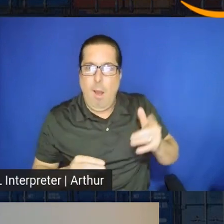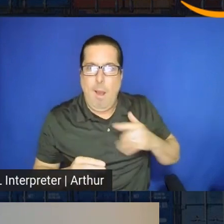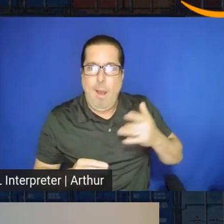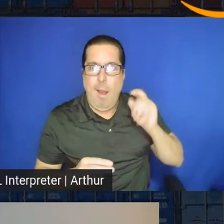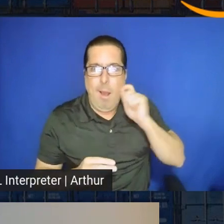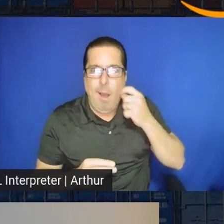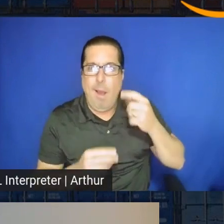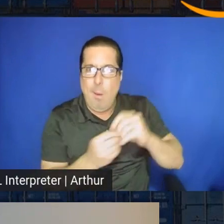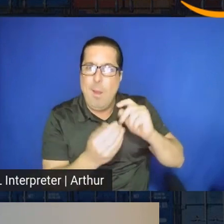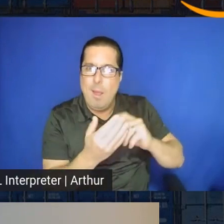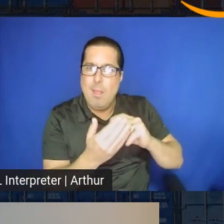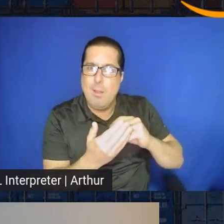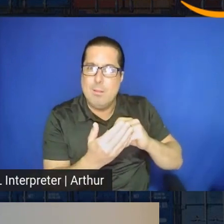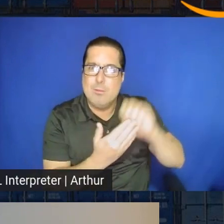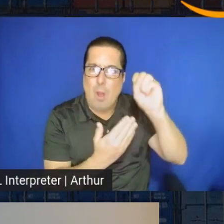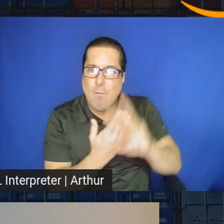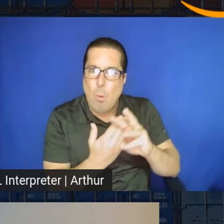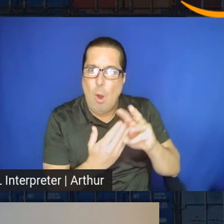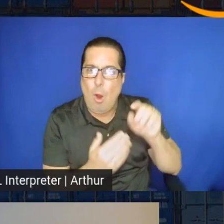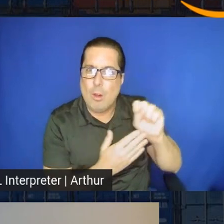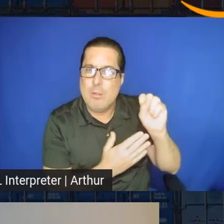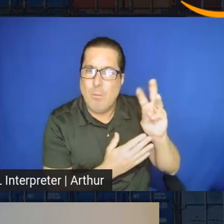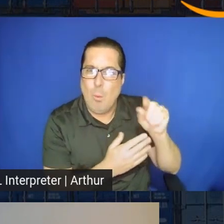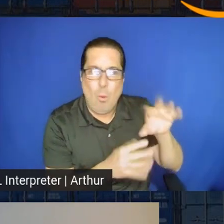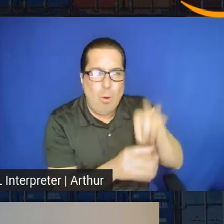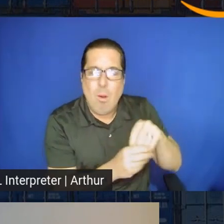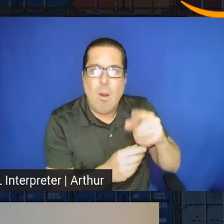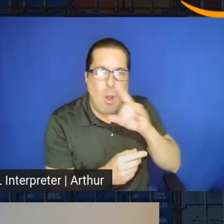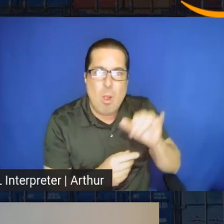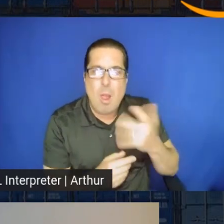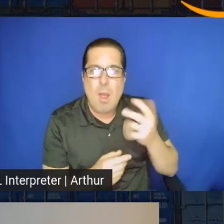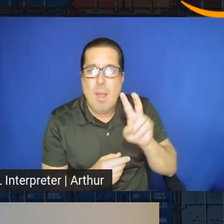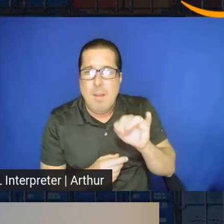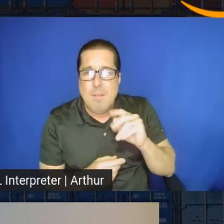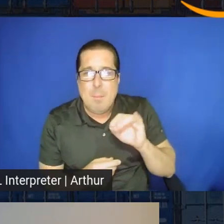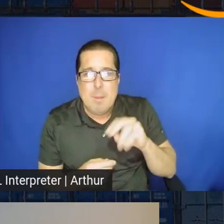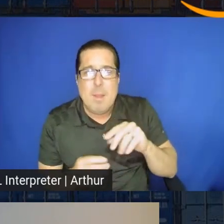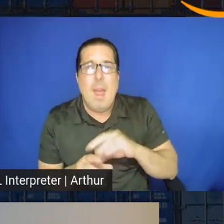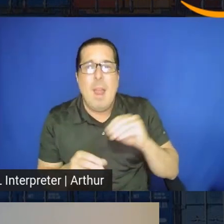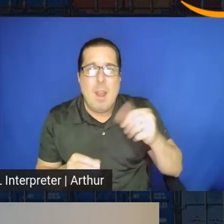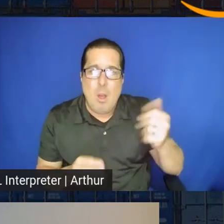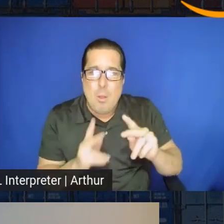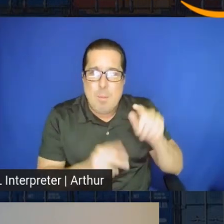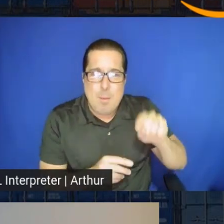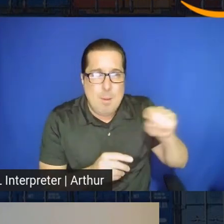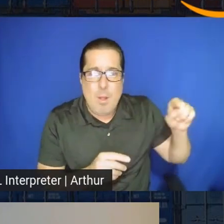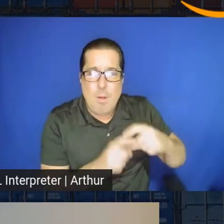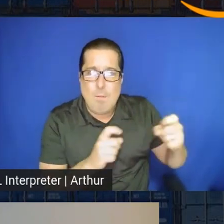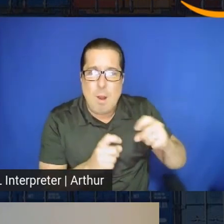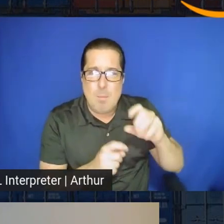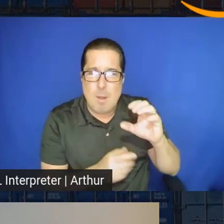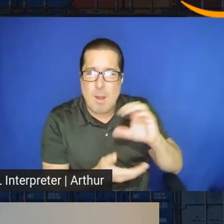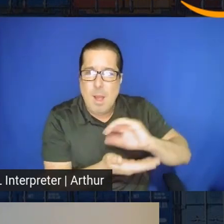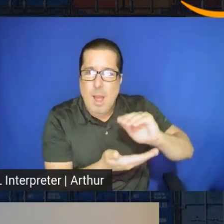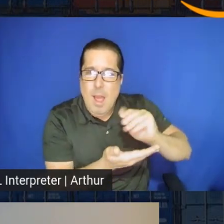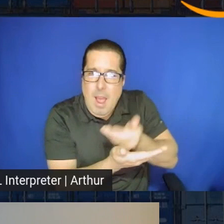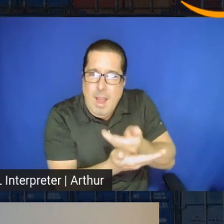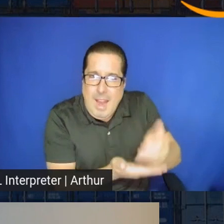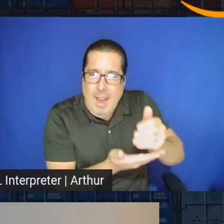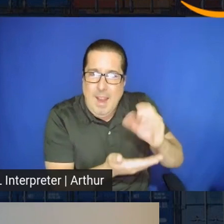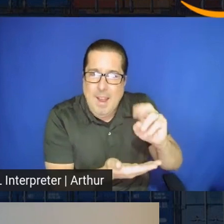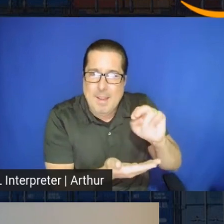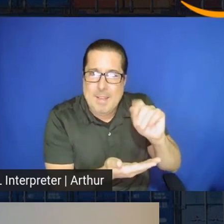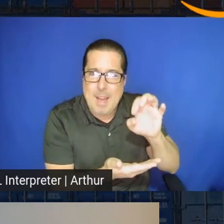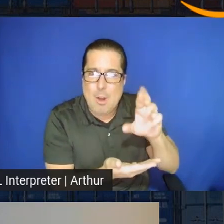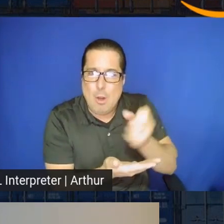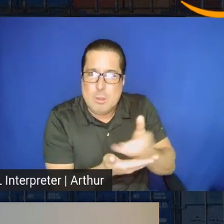And that's where when we started engaging with Vipin and some of the folks from the containers and the Kubernetes org,